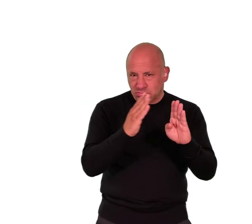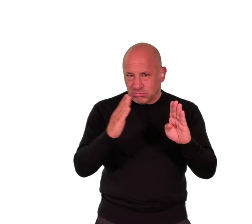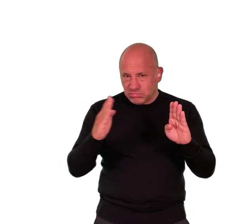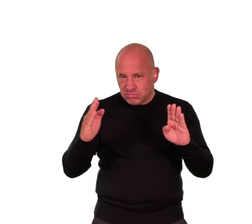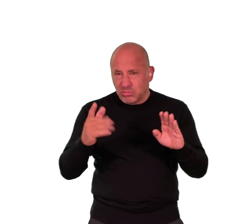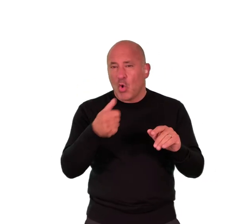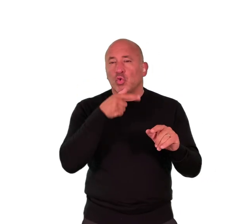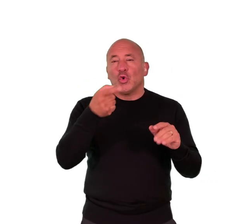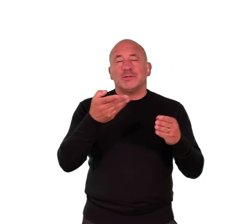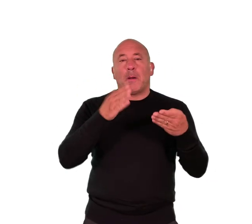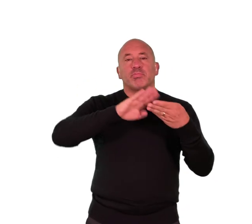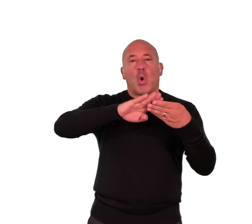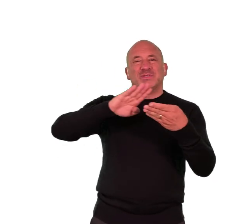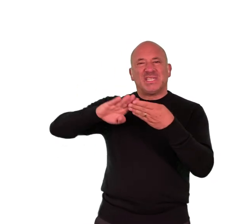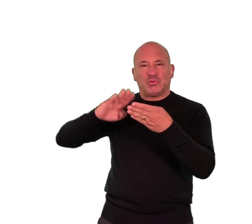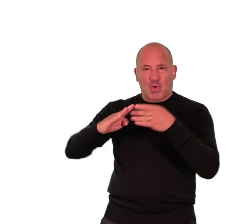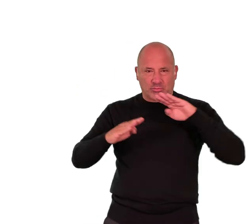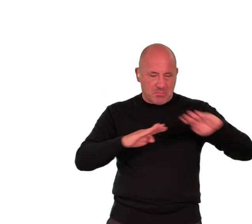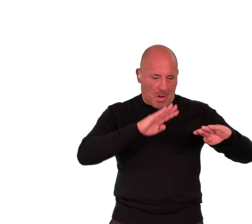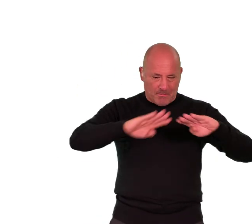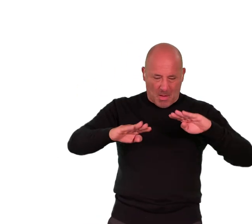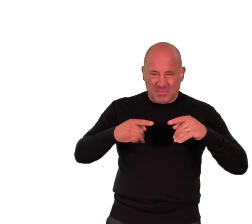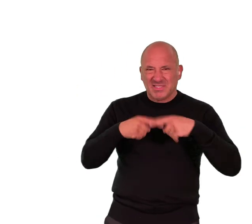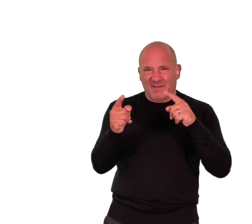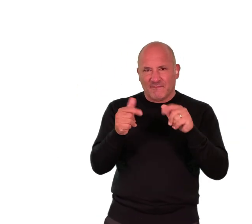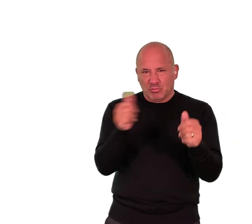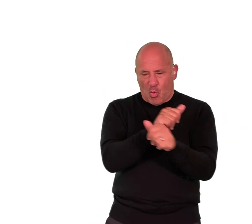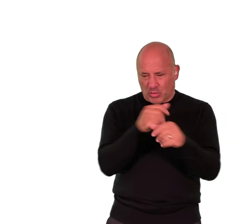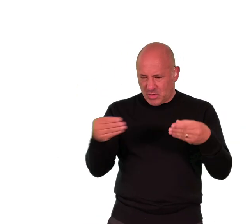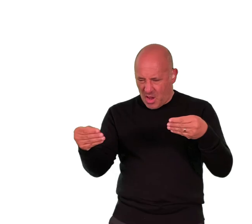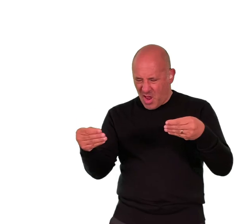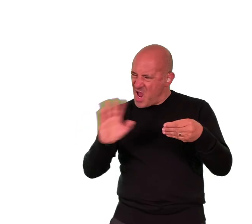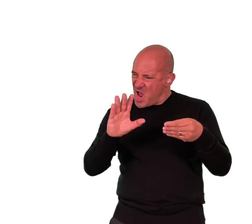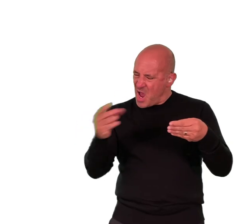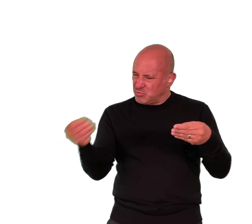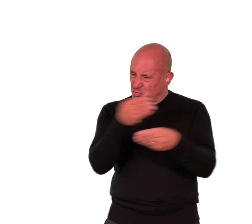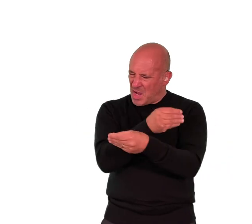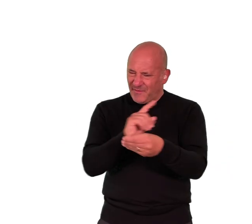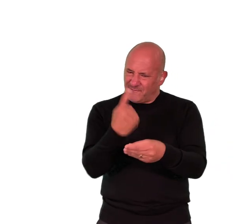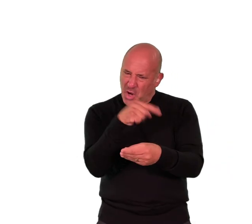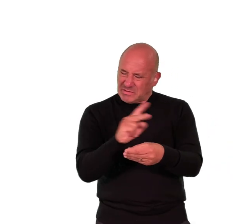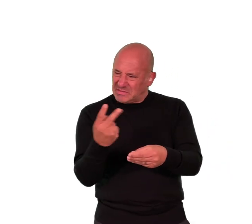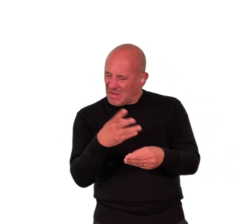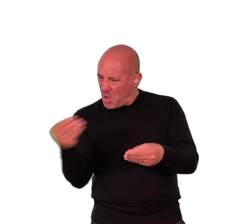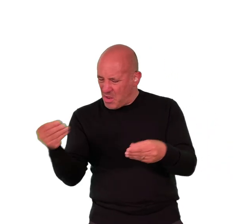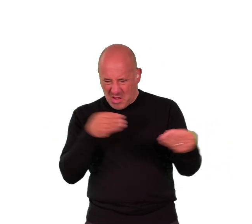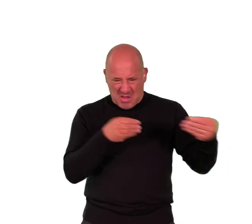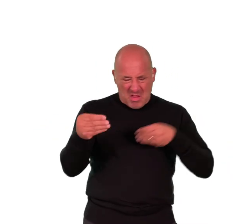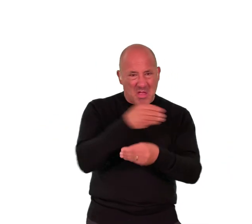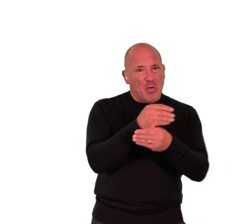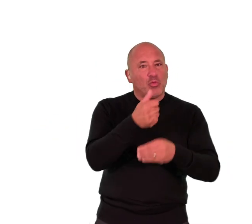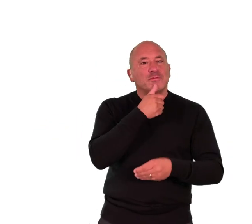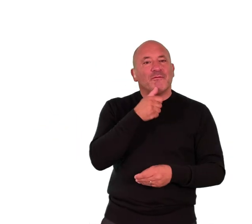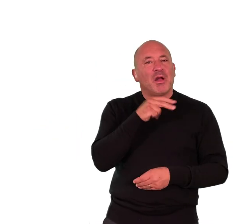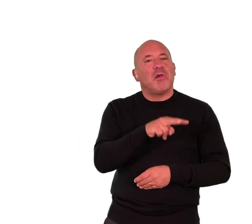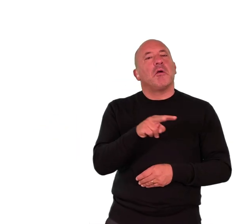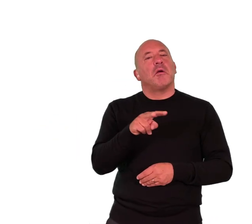can rearrange them in different orders. And that way your mind doesn't get trapped inside a table format right from the